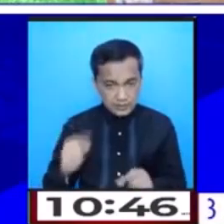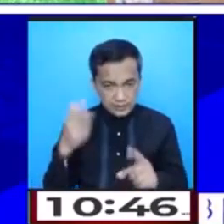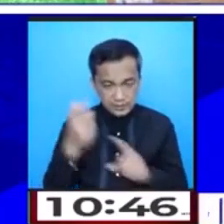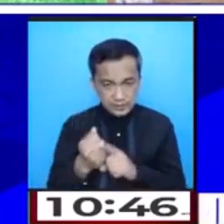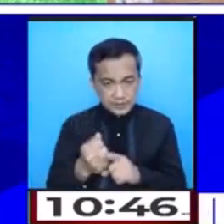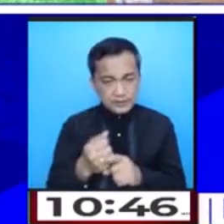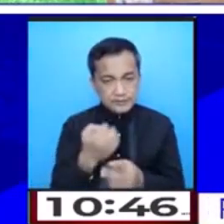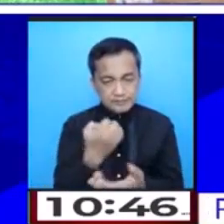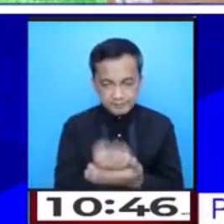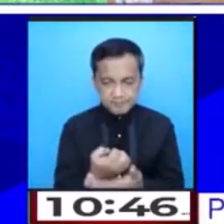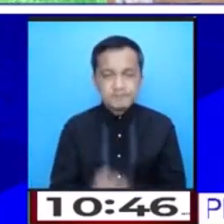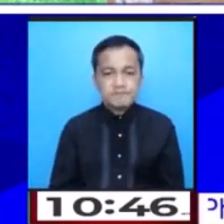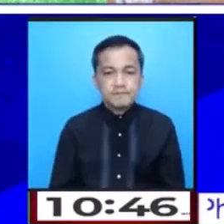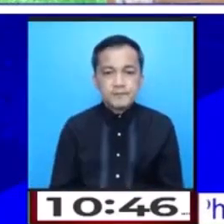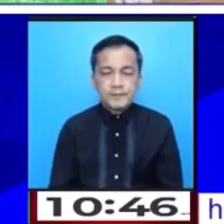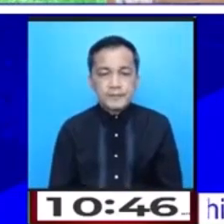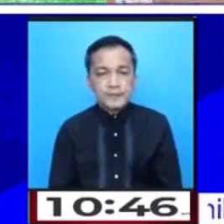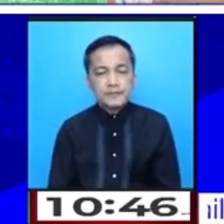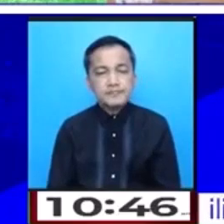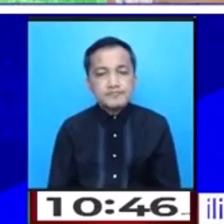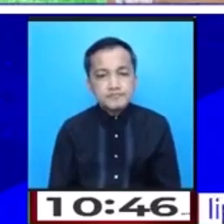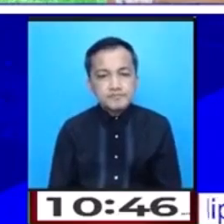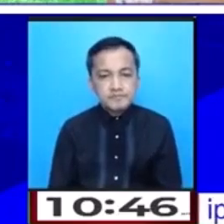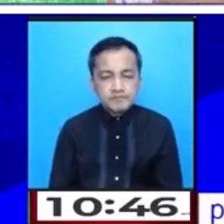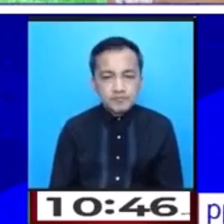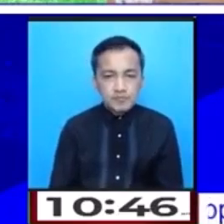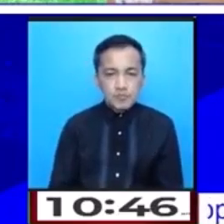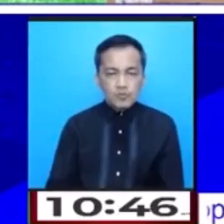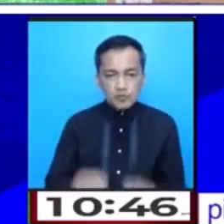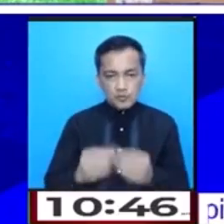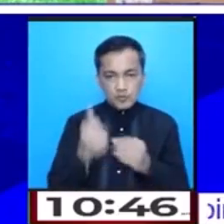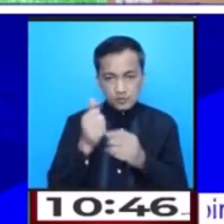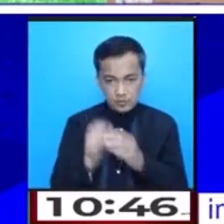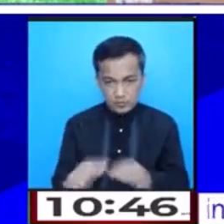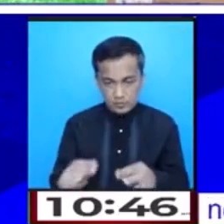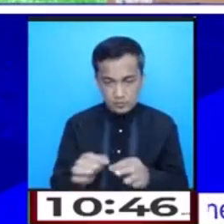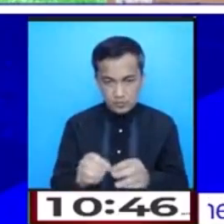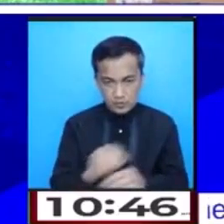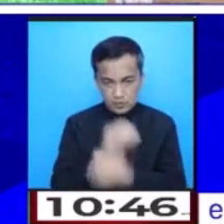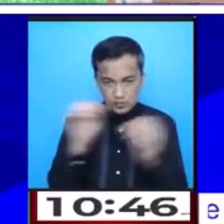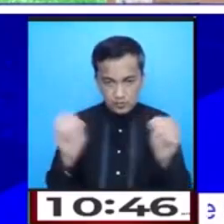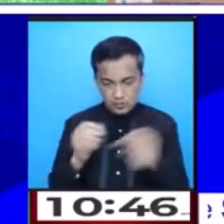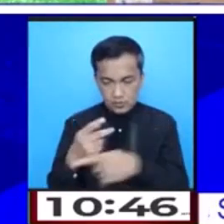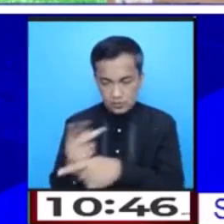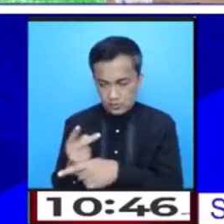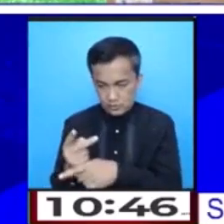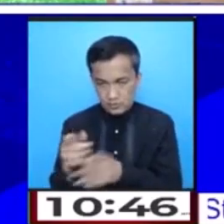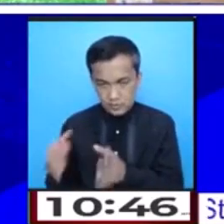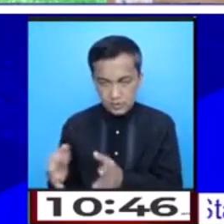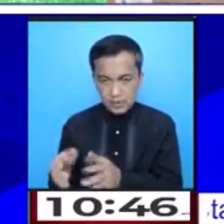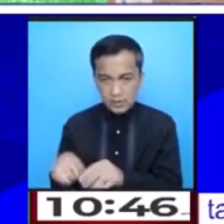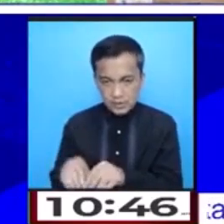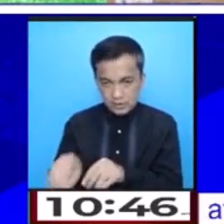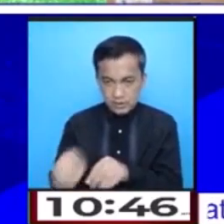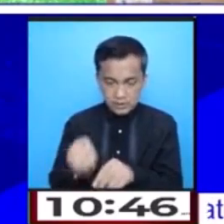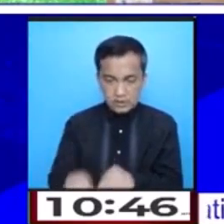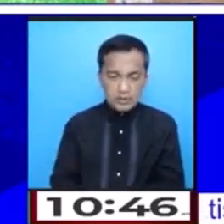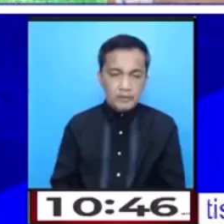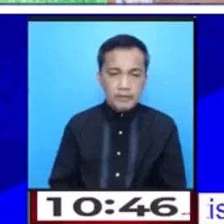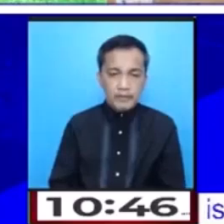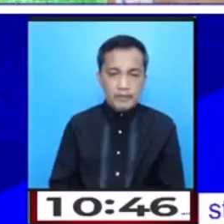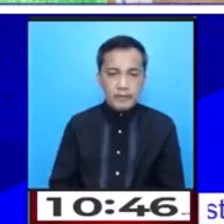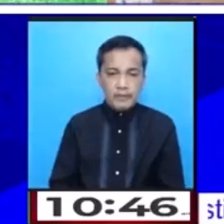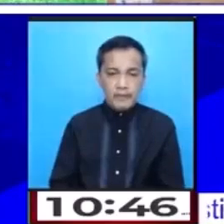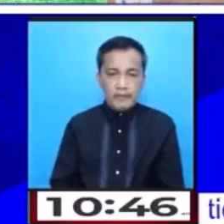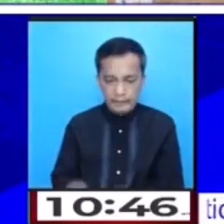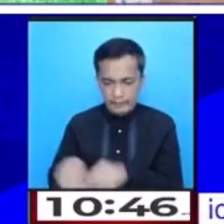in different ways. The most obvious one is on the production side, especially agriculture. Agriculture is so vulnerable